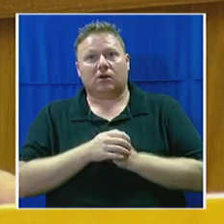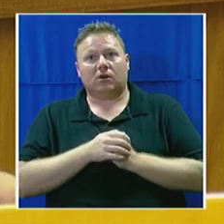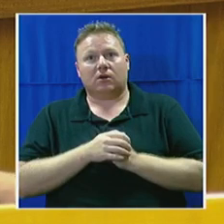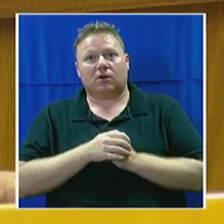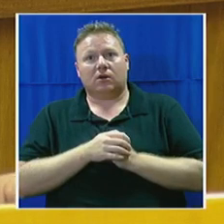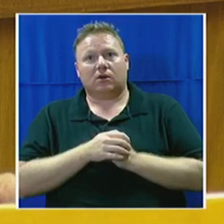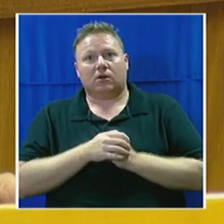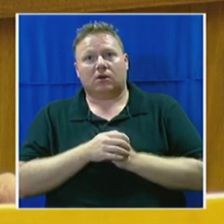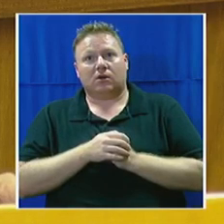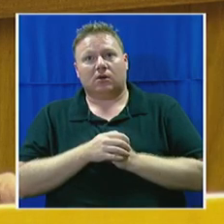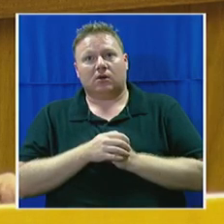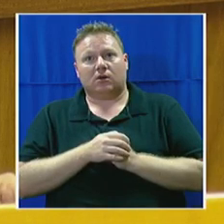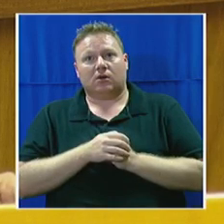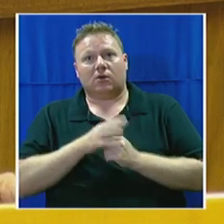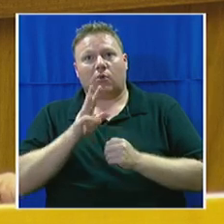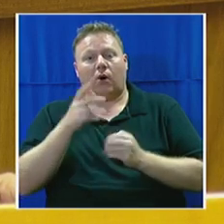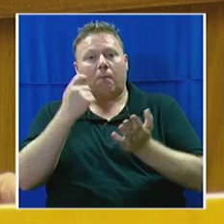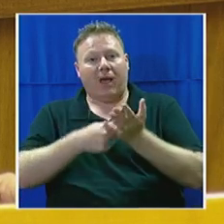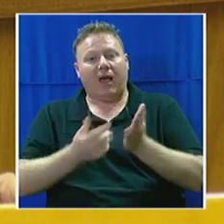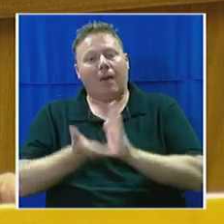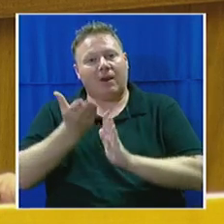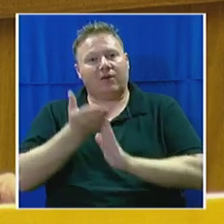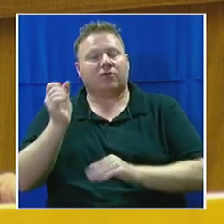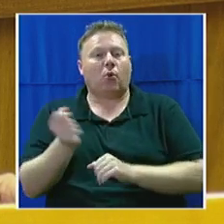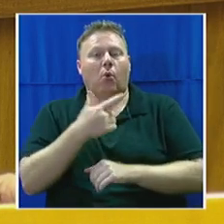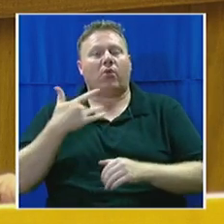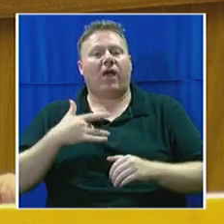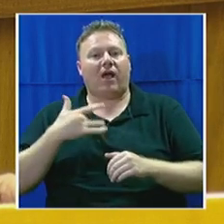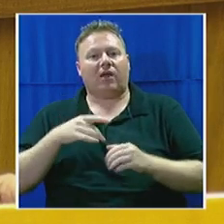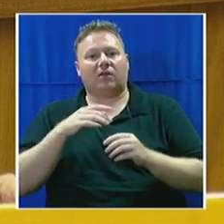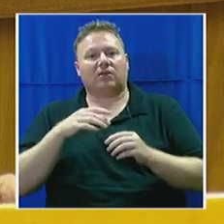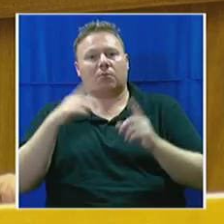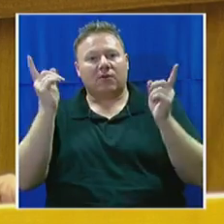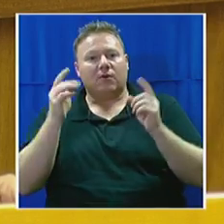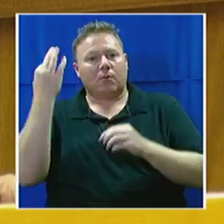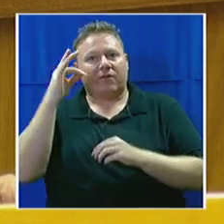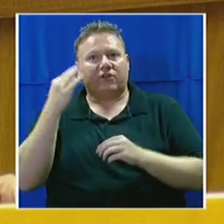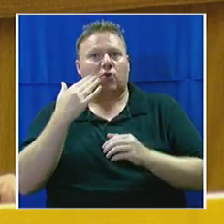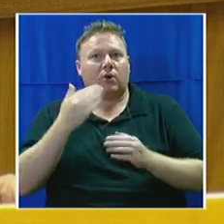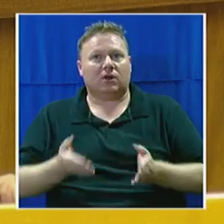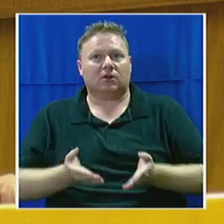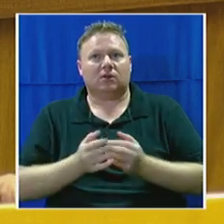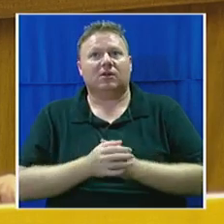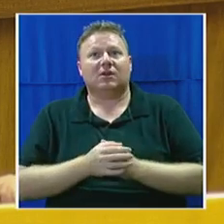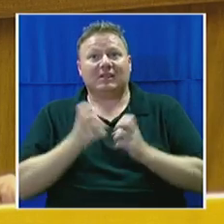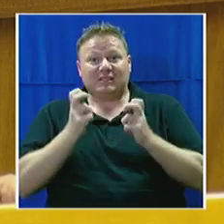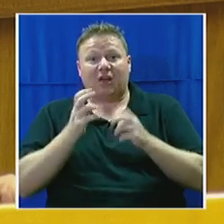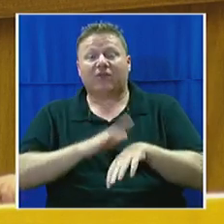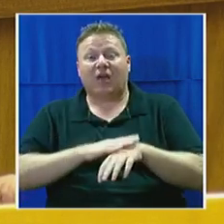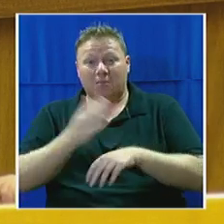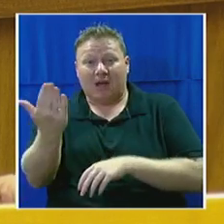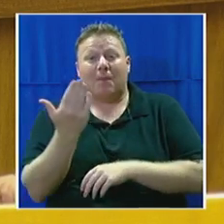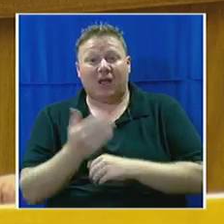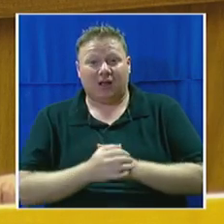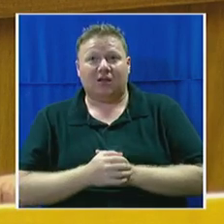uplift all of those health professionals who are going to have to deal with this as it escalates. I think they have a tough time going, and we